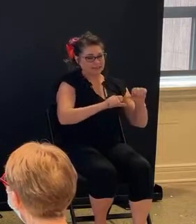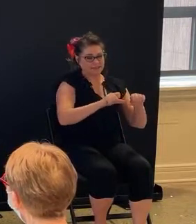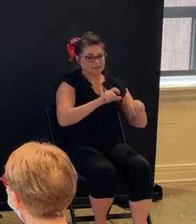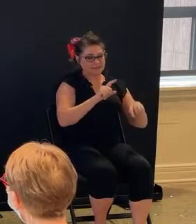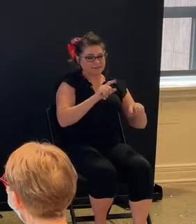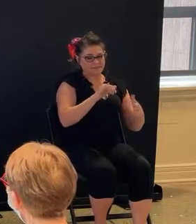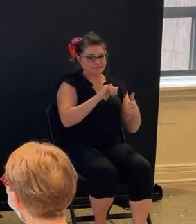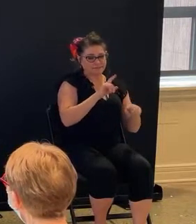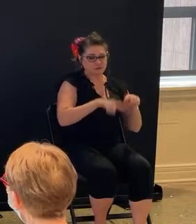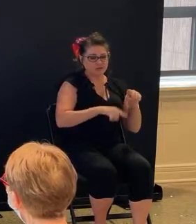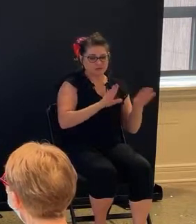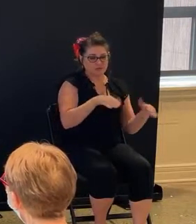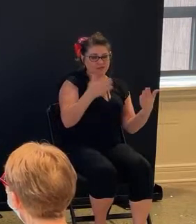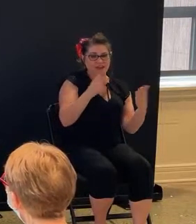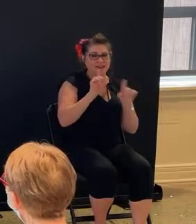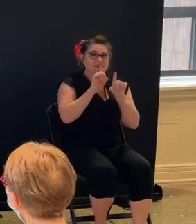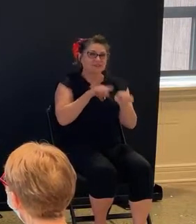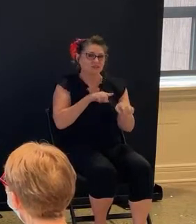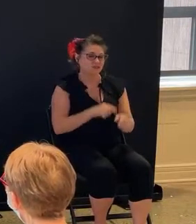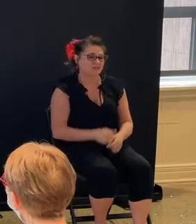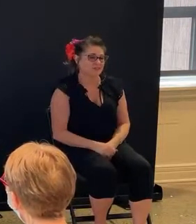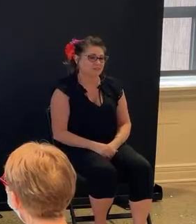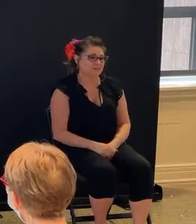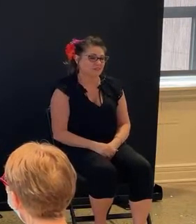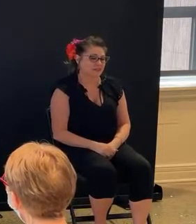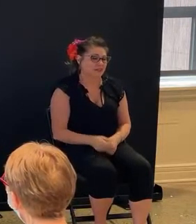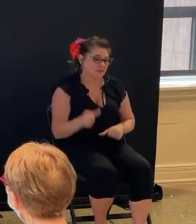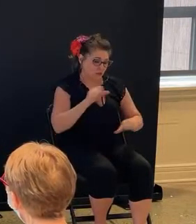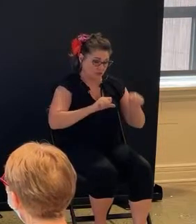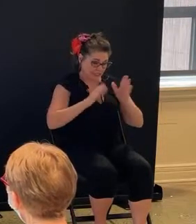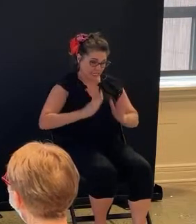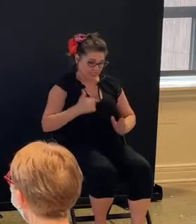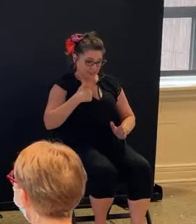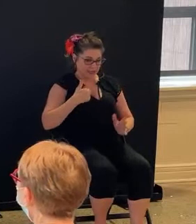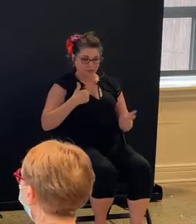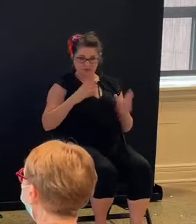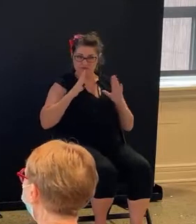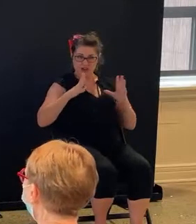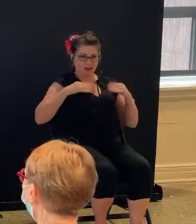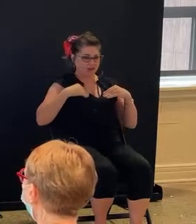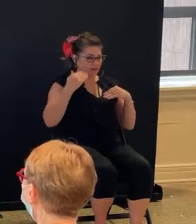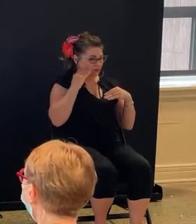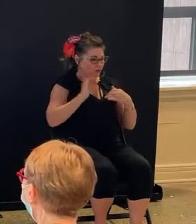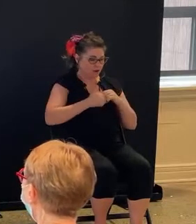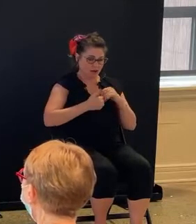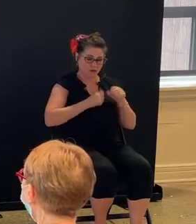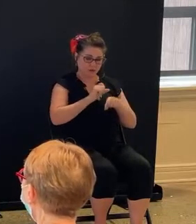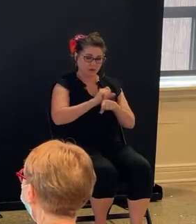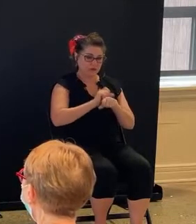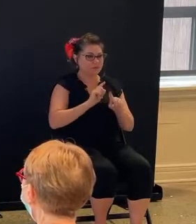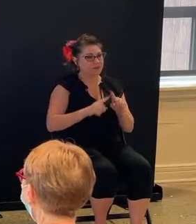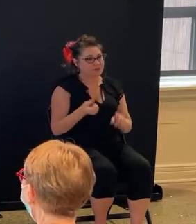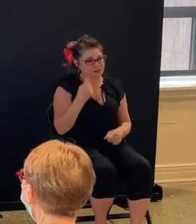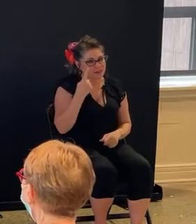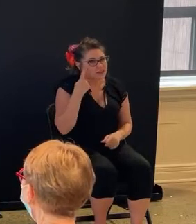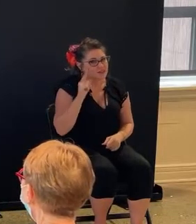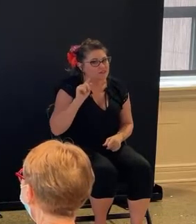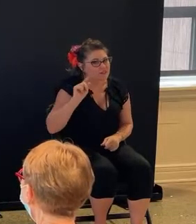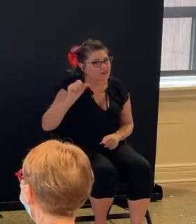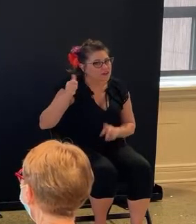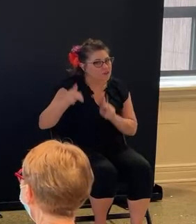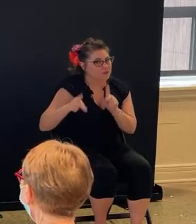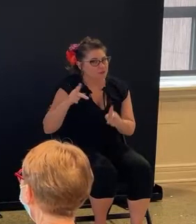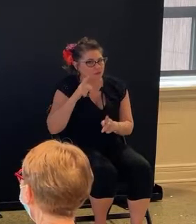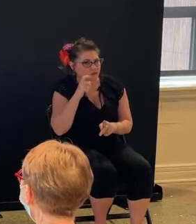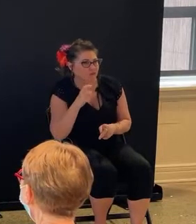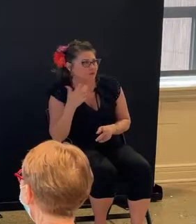And as a scientist, I was fine with that. You know, I know how it works. For people who are, you know, for whom